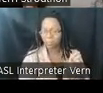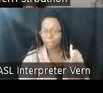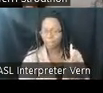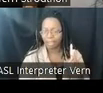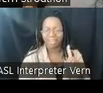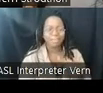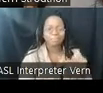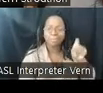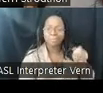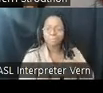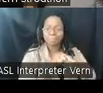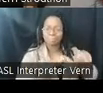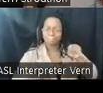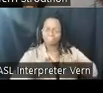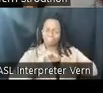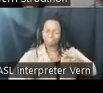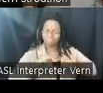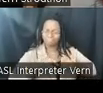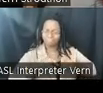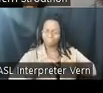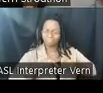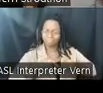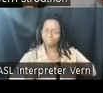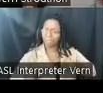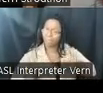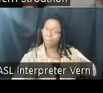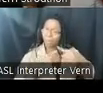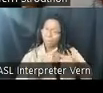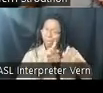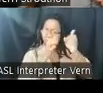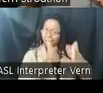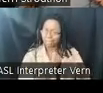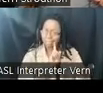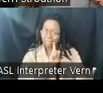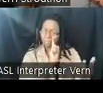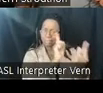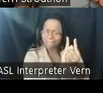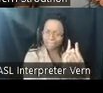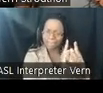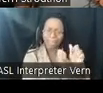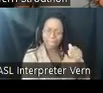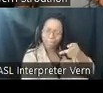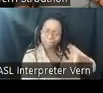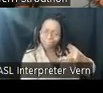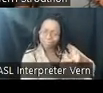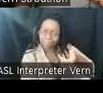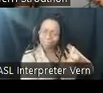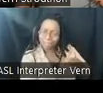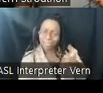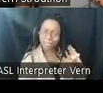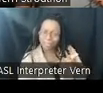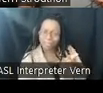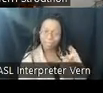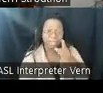understand? How do we see the people who are in front of us? Because we might be seeing a duck. Oh, I know what this duck is. This duck's a